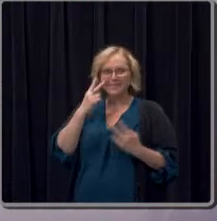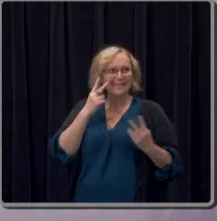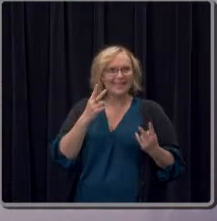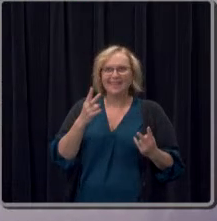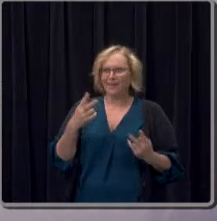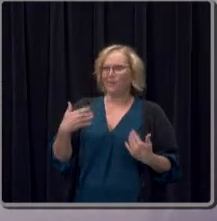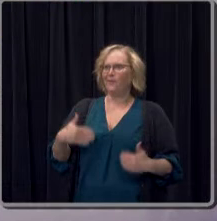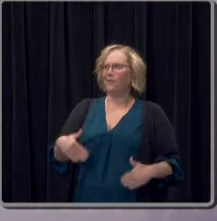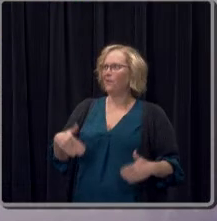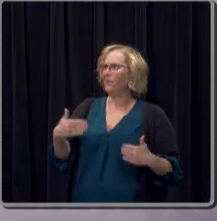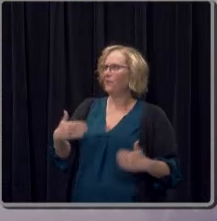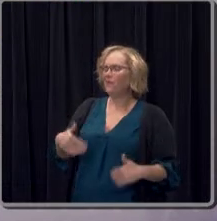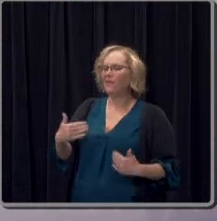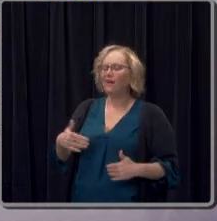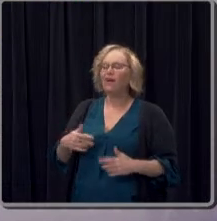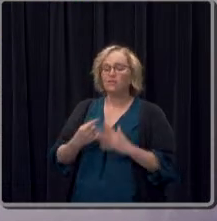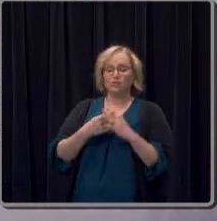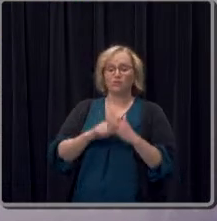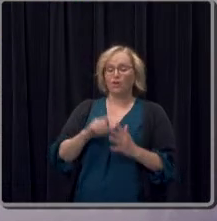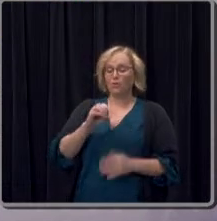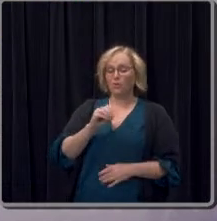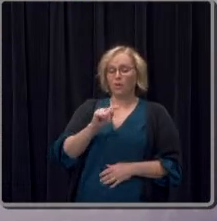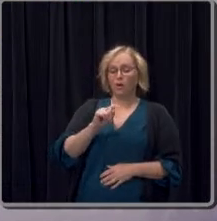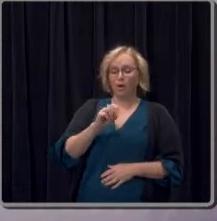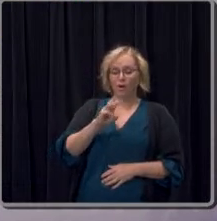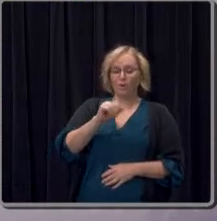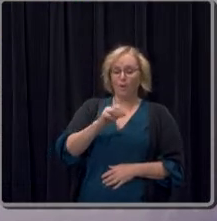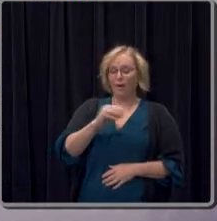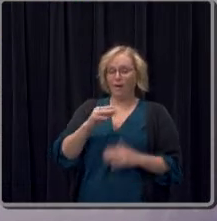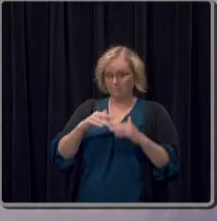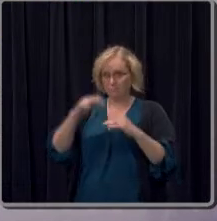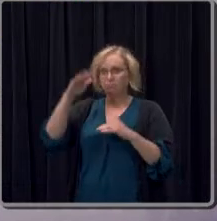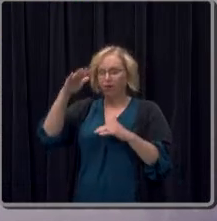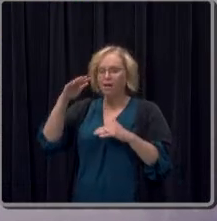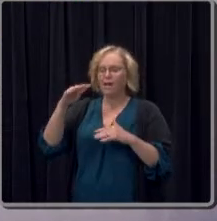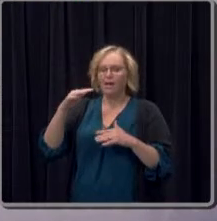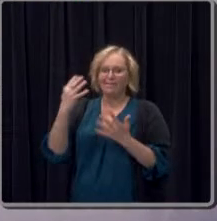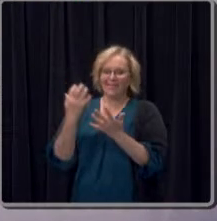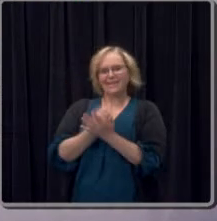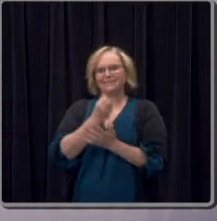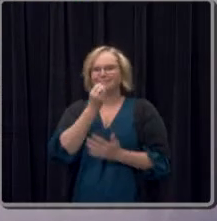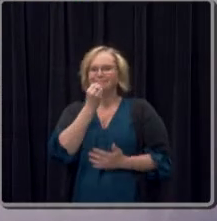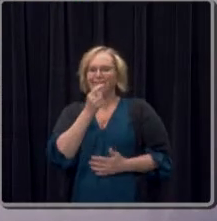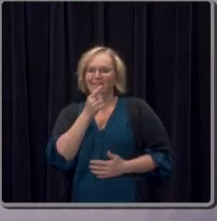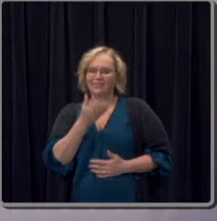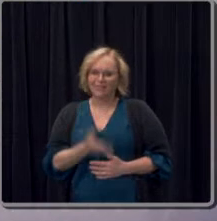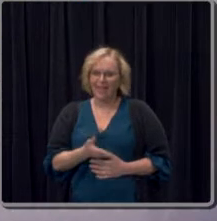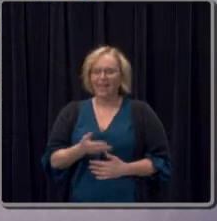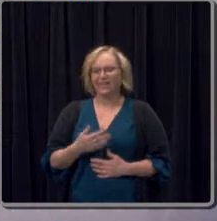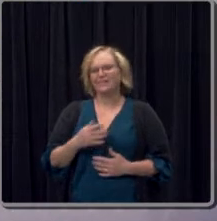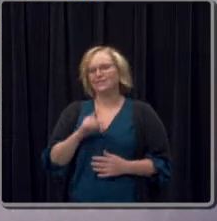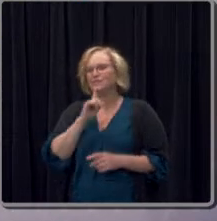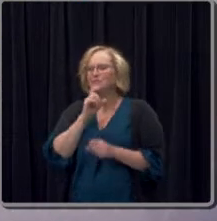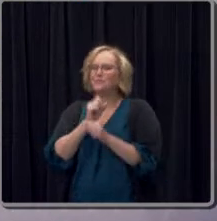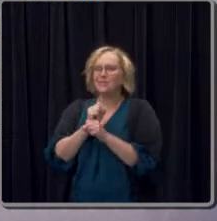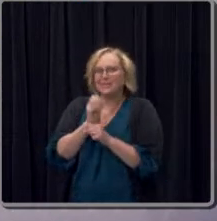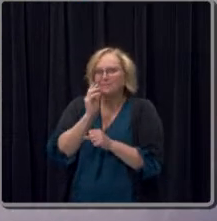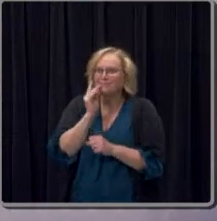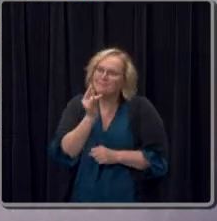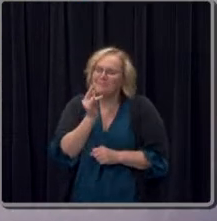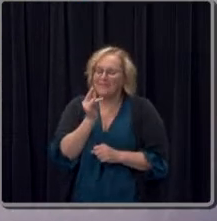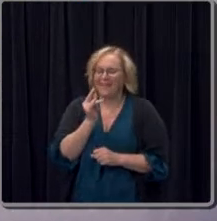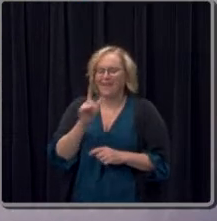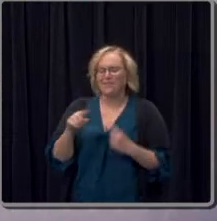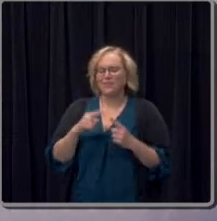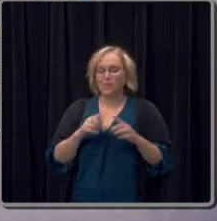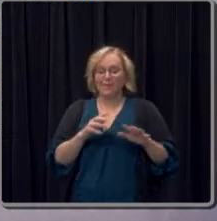see like, so starting with Ottawa and up, they have a chance to eat there. And that's just something that's really good. That's so by the time they leave